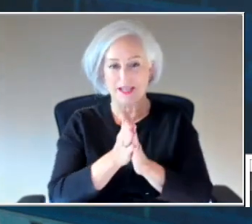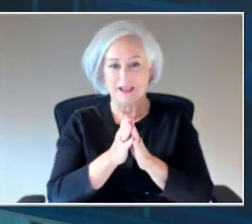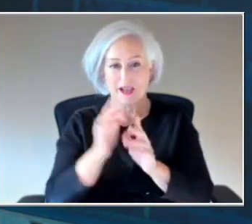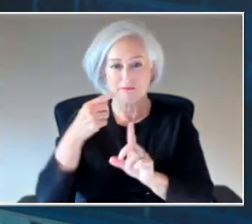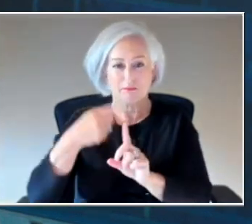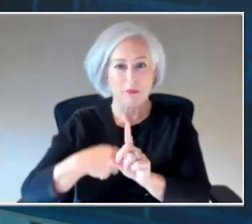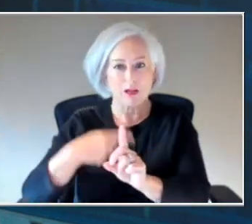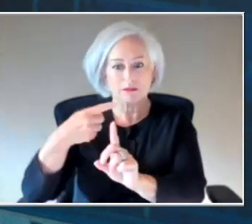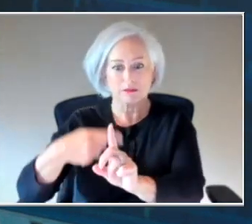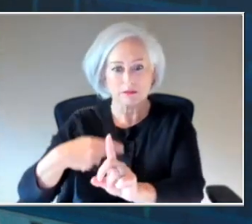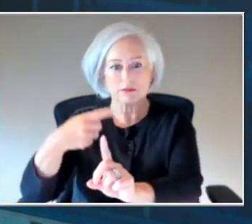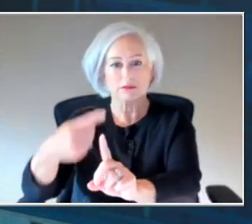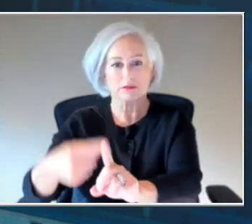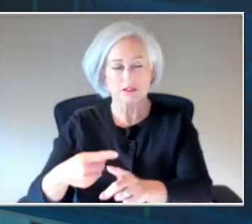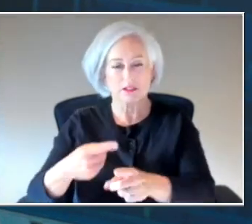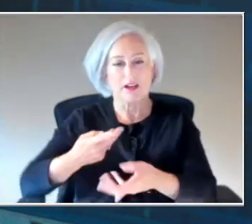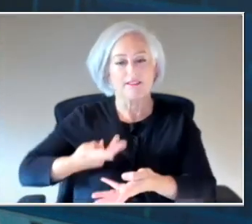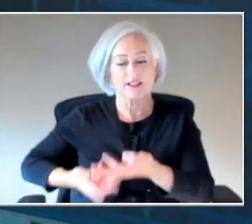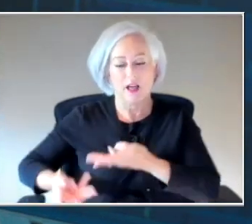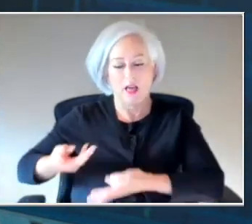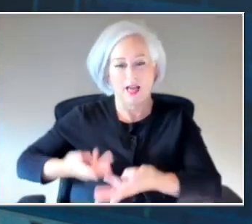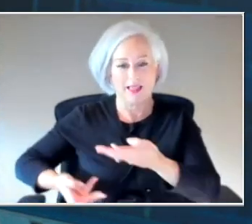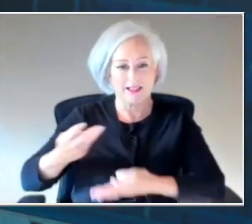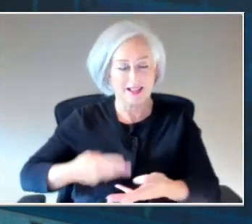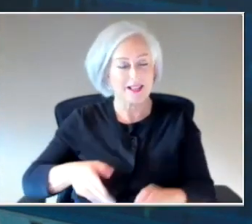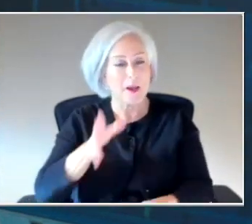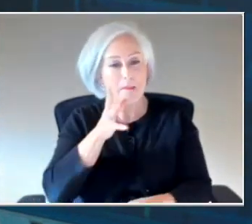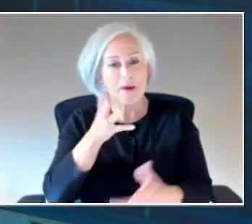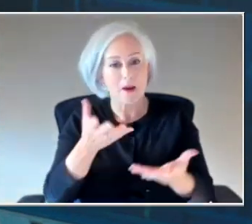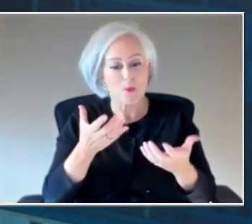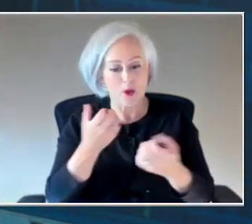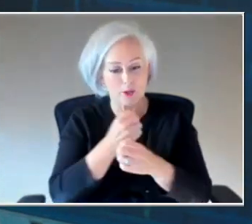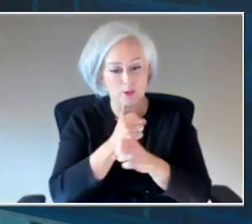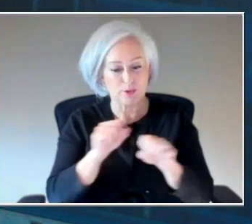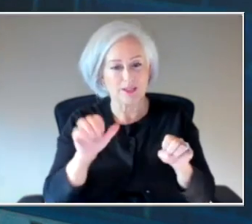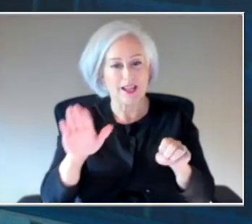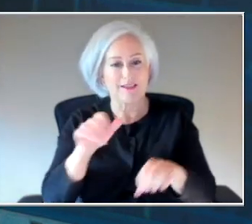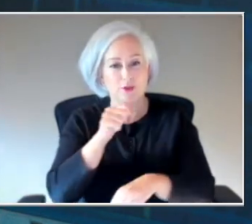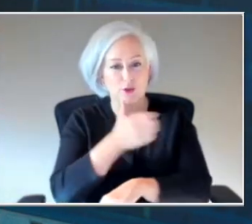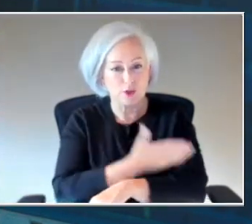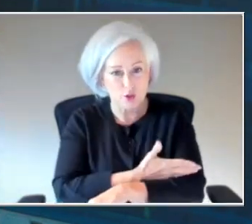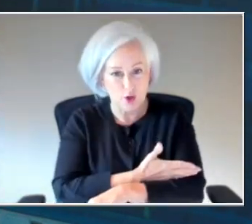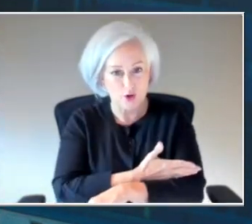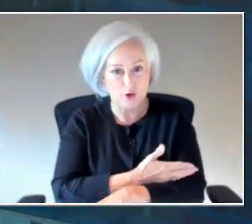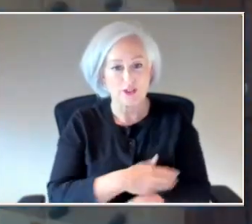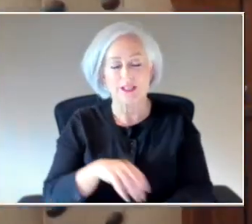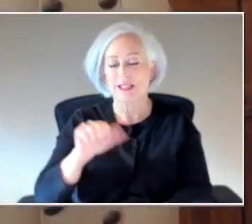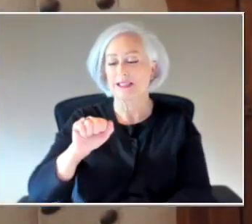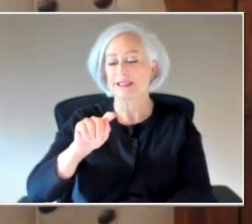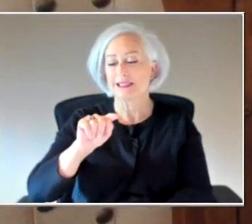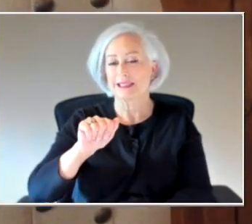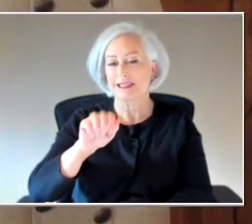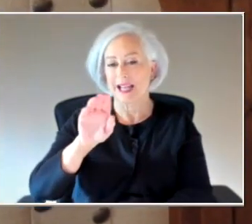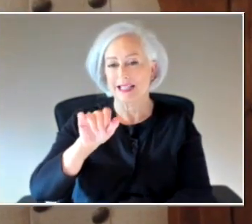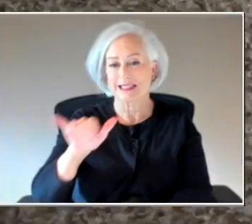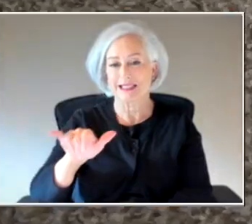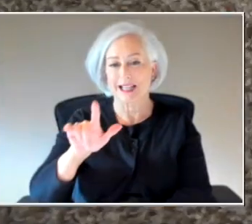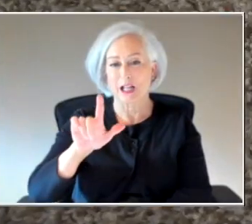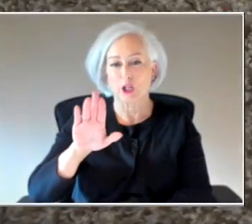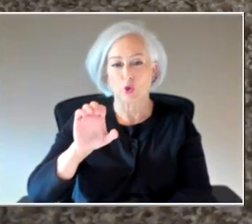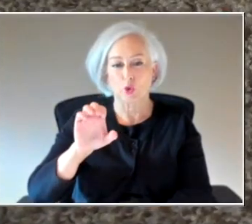determined to save her daughter, Stacey Lubrecht, was ready to do whatever it took to save her daughter's life. You want to count with